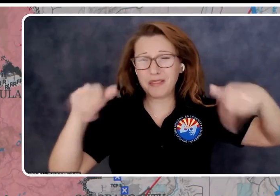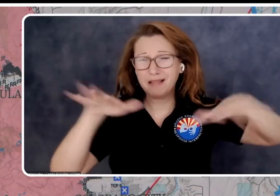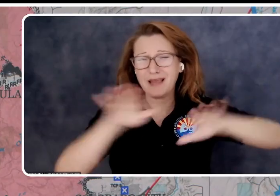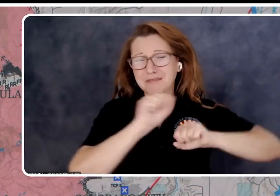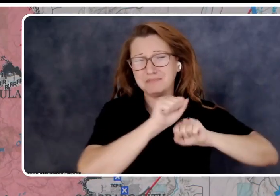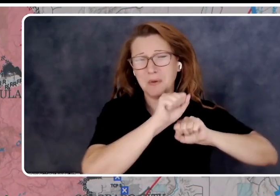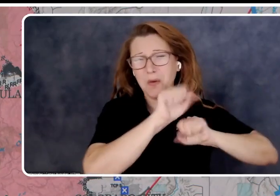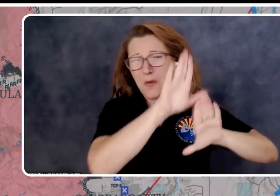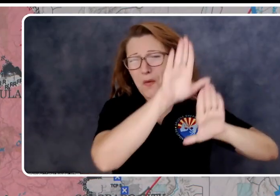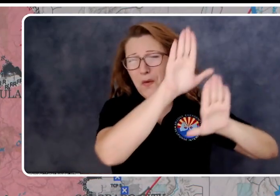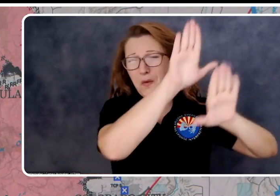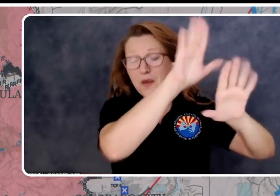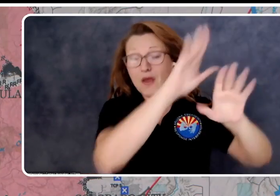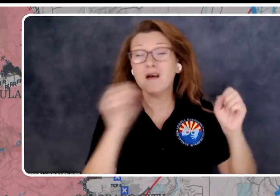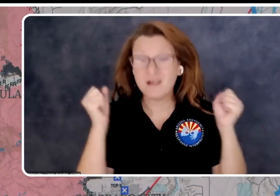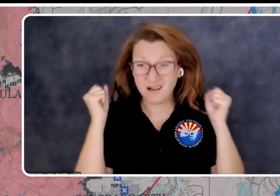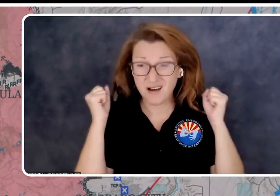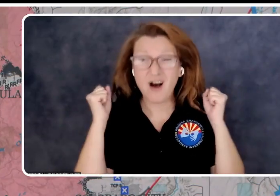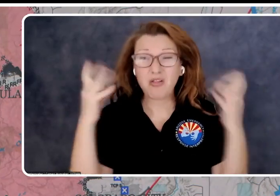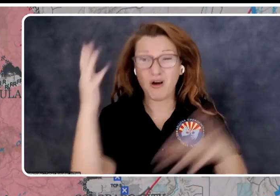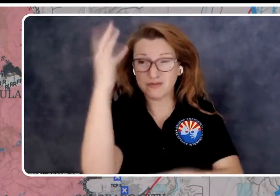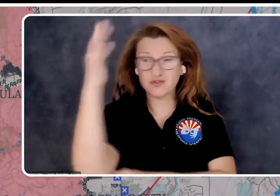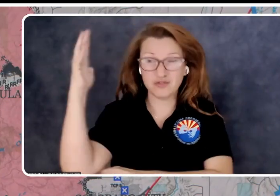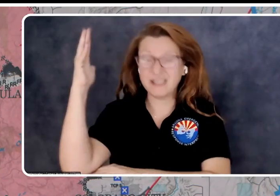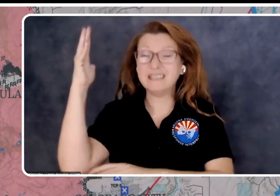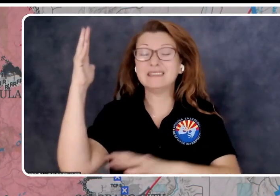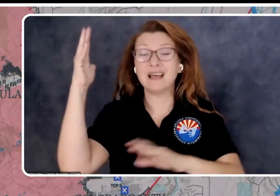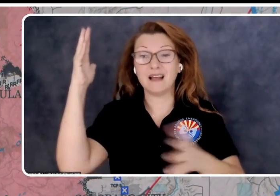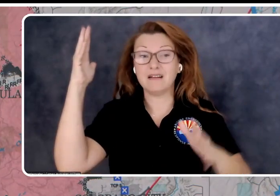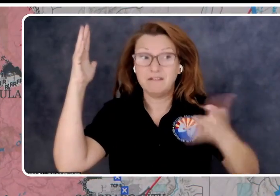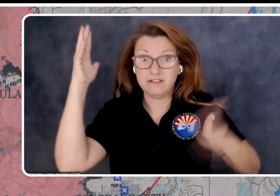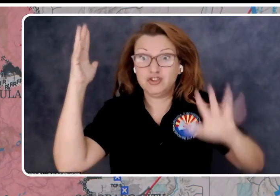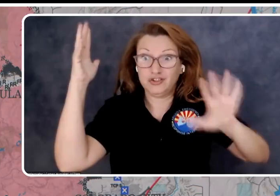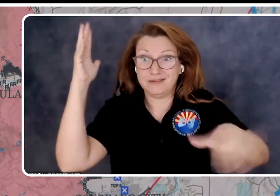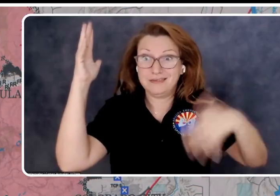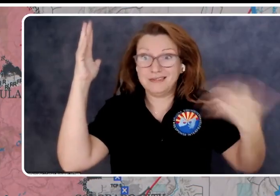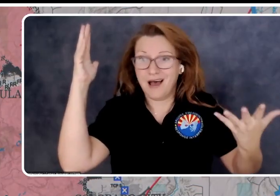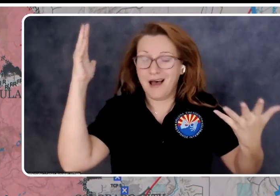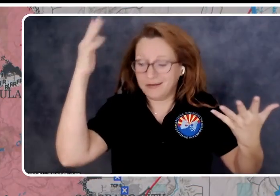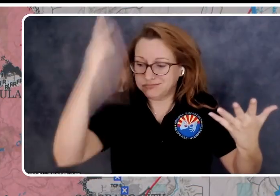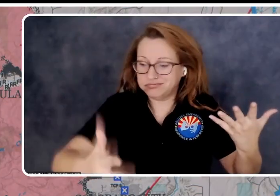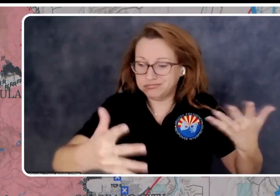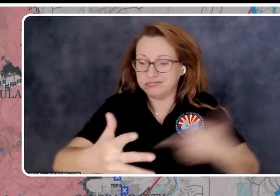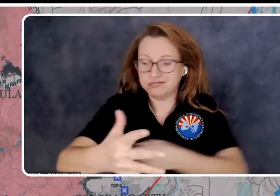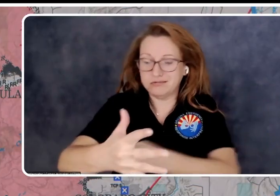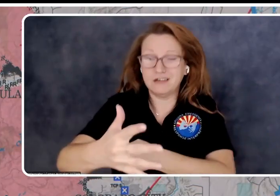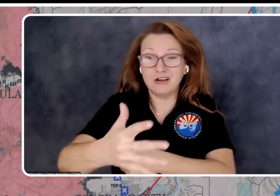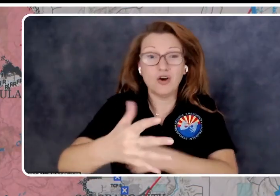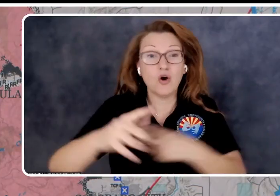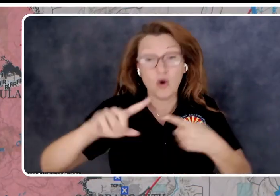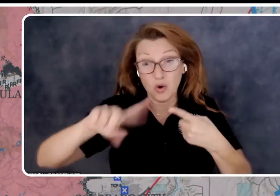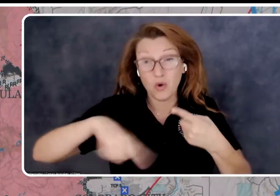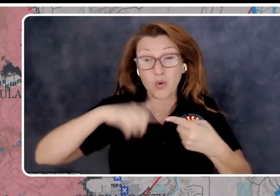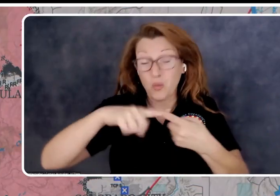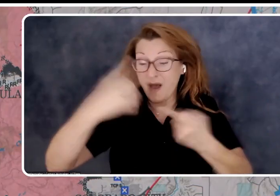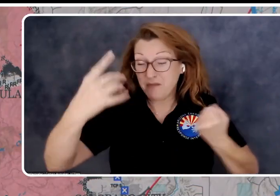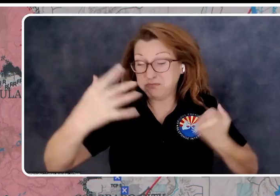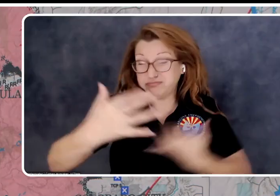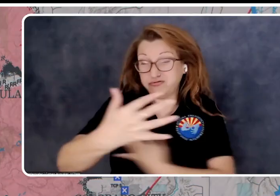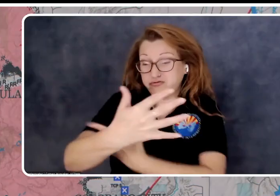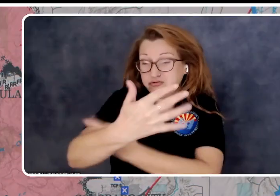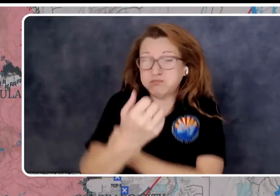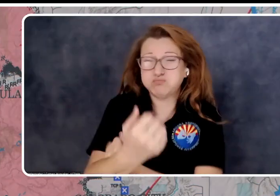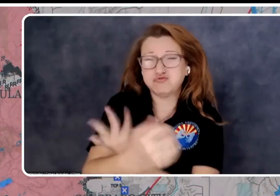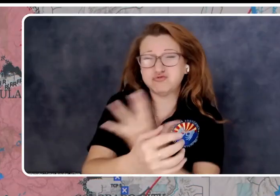there. There's a lot of dead and down, a lot of spruce, which is prone to a lot of spotting, which means that when the whole tree consumes, it throws embers